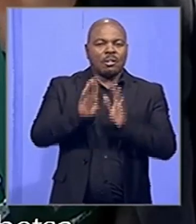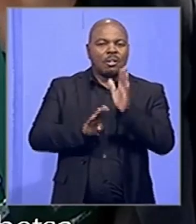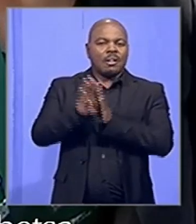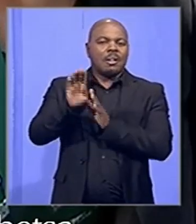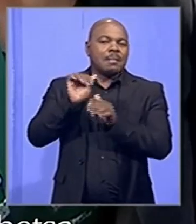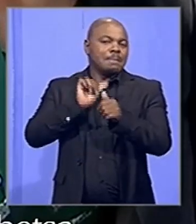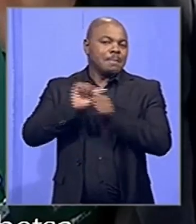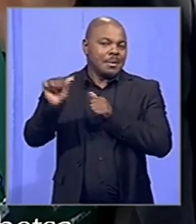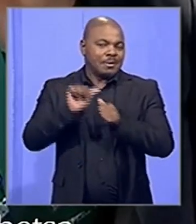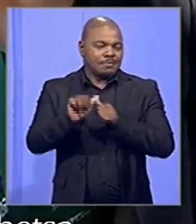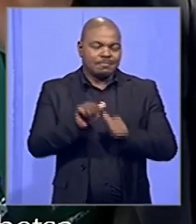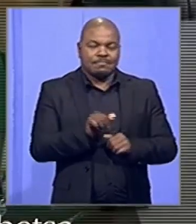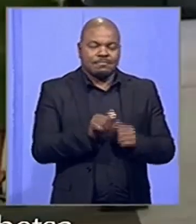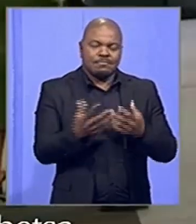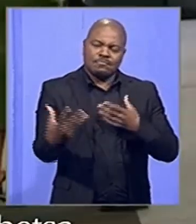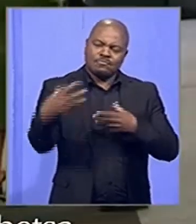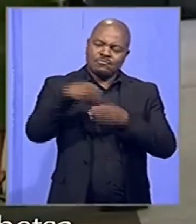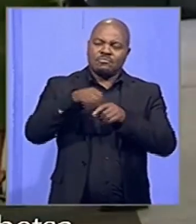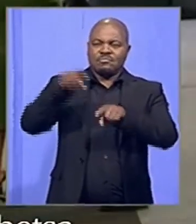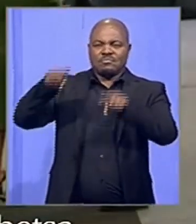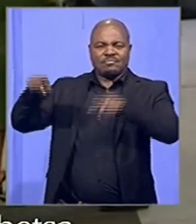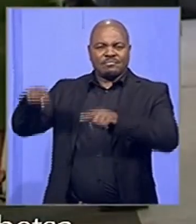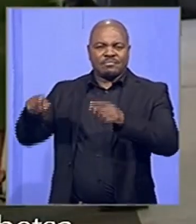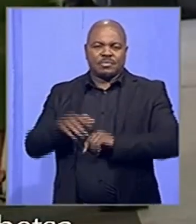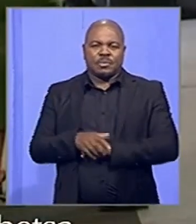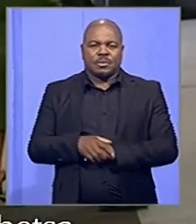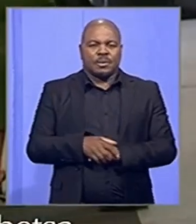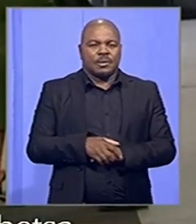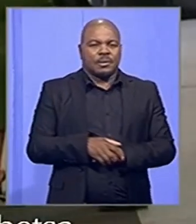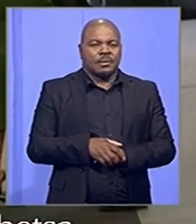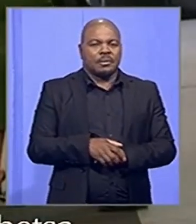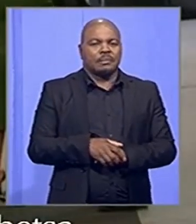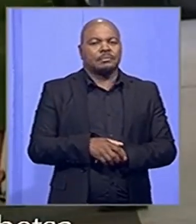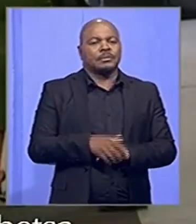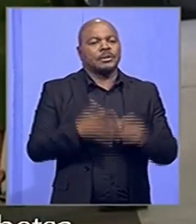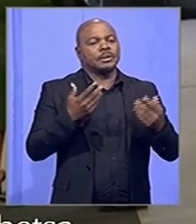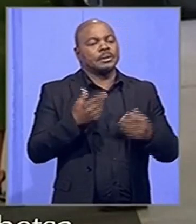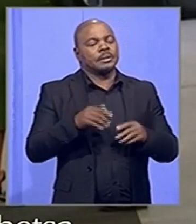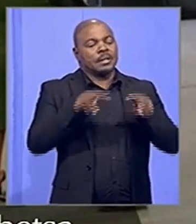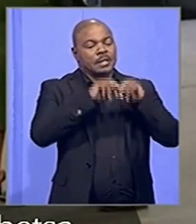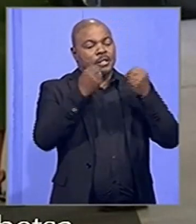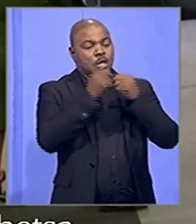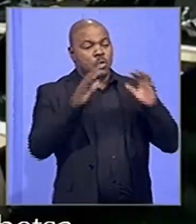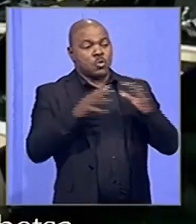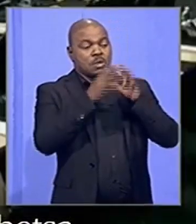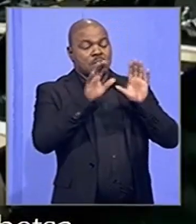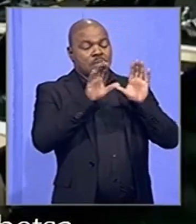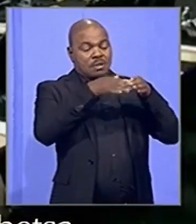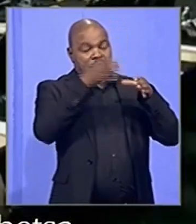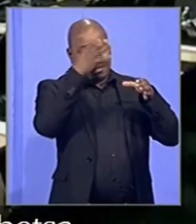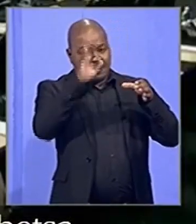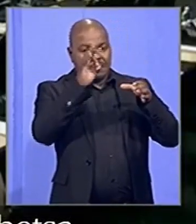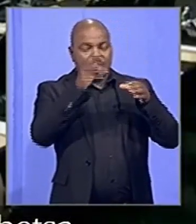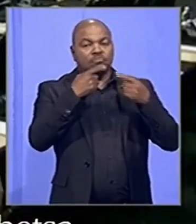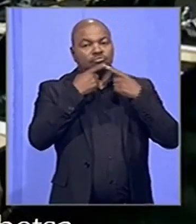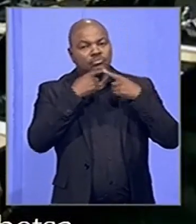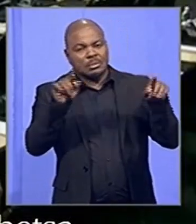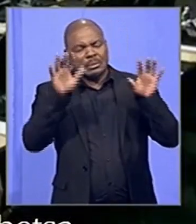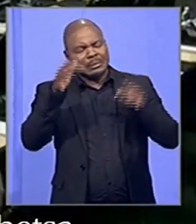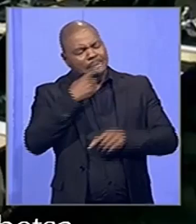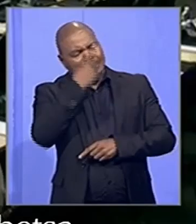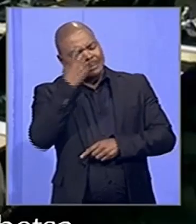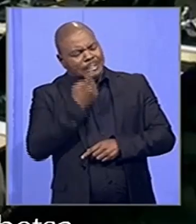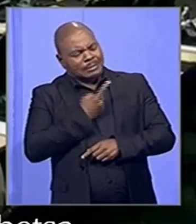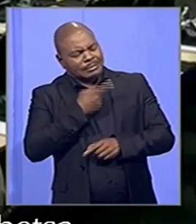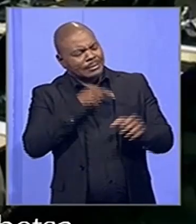and inclusive. Ho tloha ho phatlalatswa puso ya setjhaba ka setjhaba, ba bangata ba ipotsa hore na e tla sebetsa